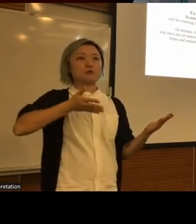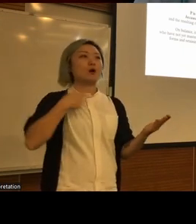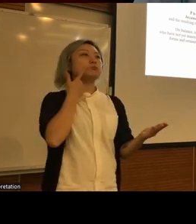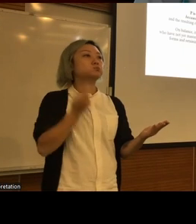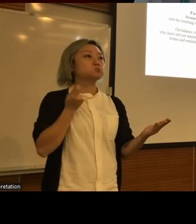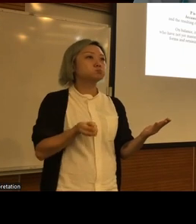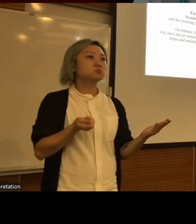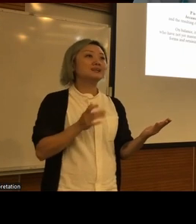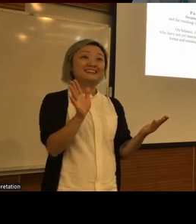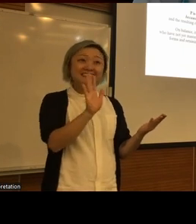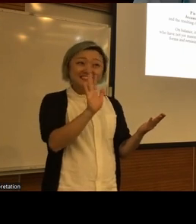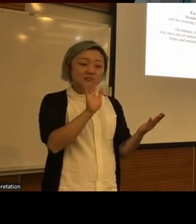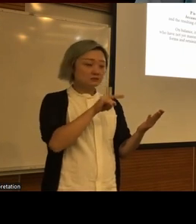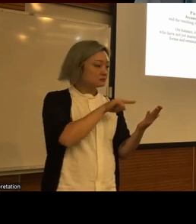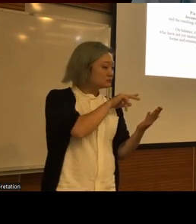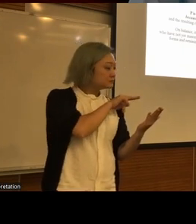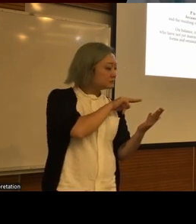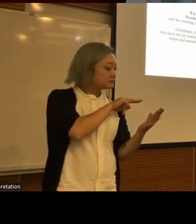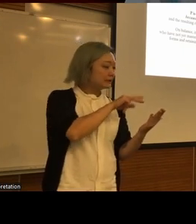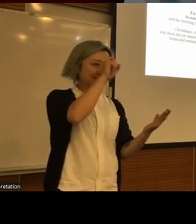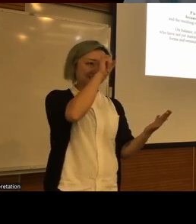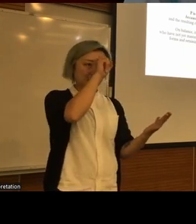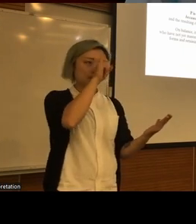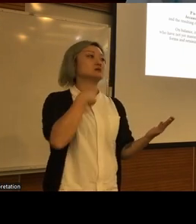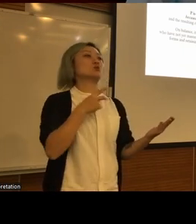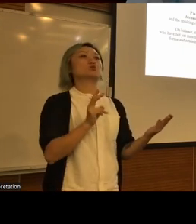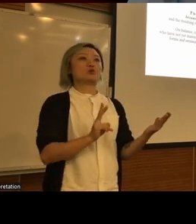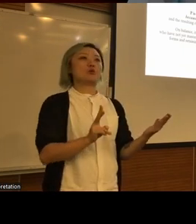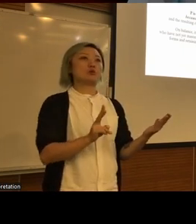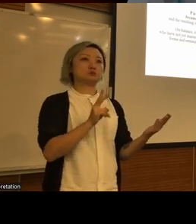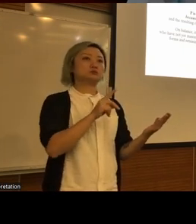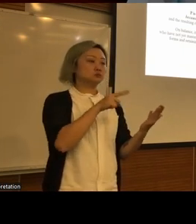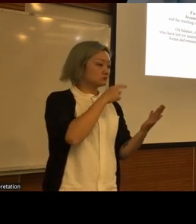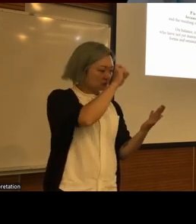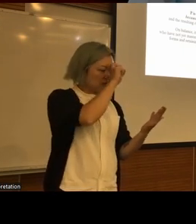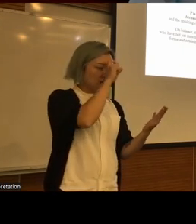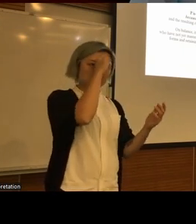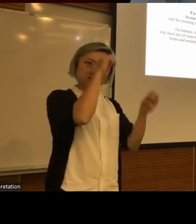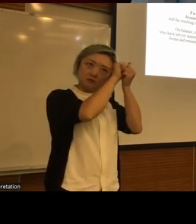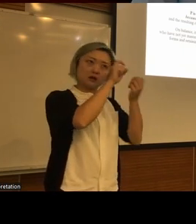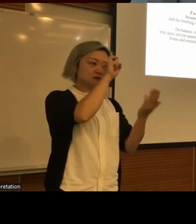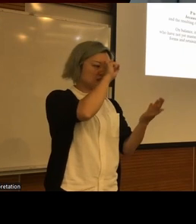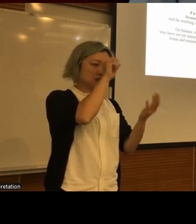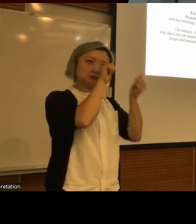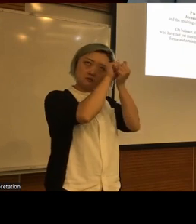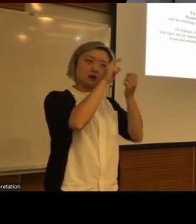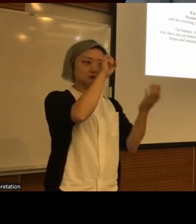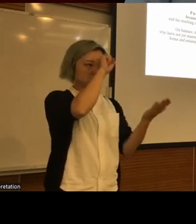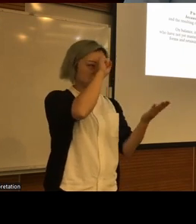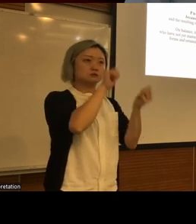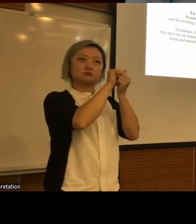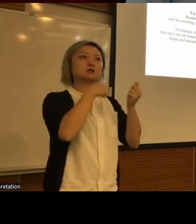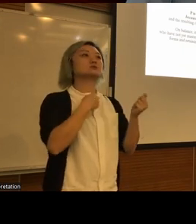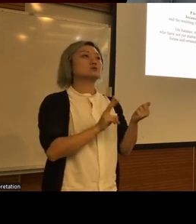don't forget things and you have them before your eyes. But it is particularly difficult to